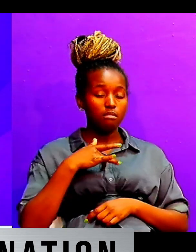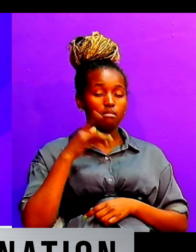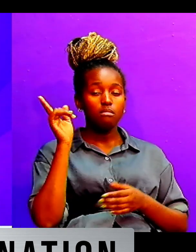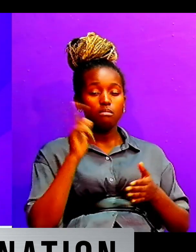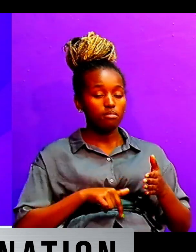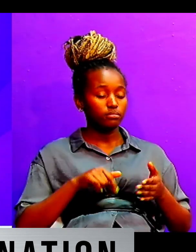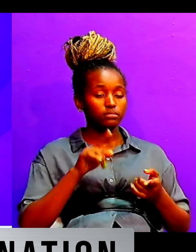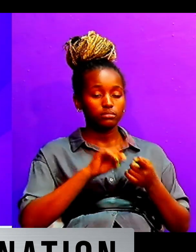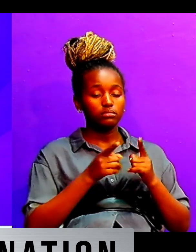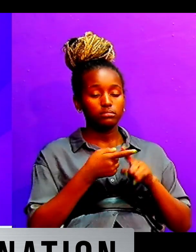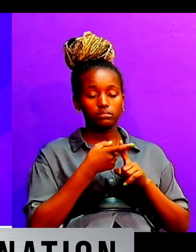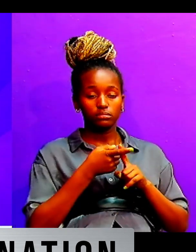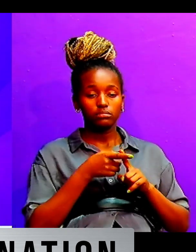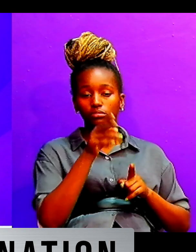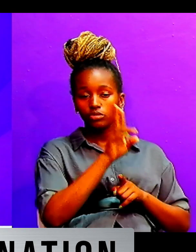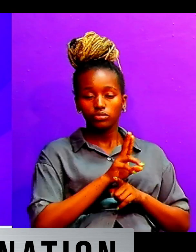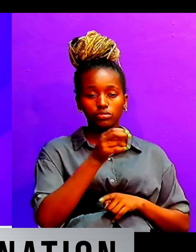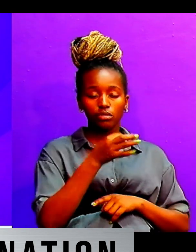used to buy furniture for the offices?